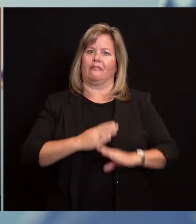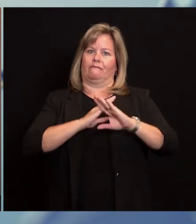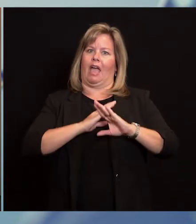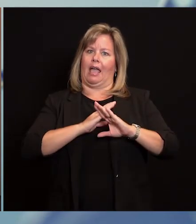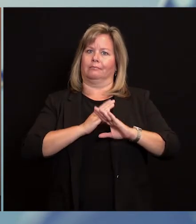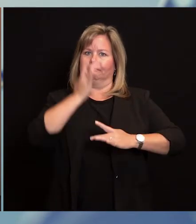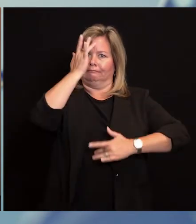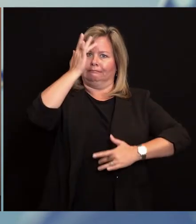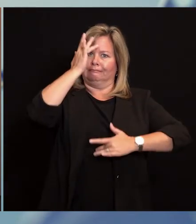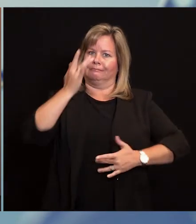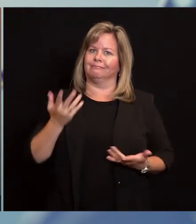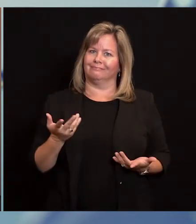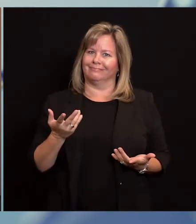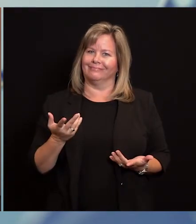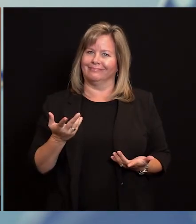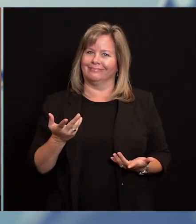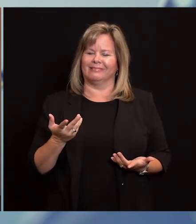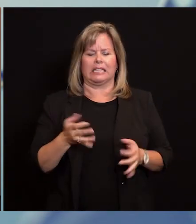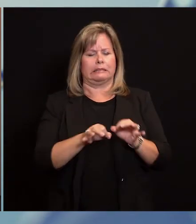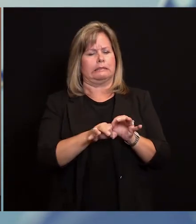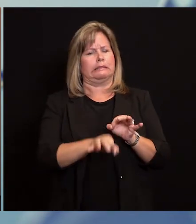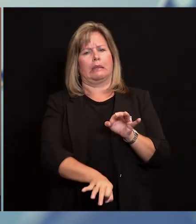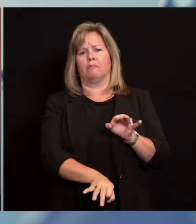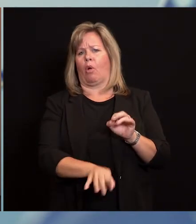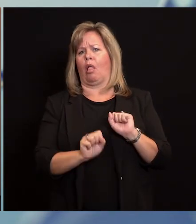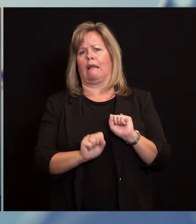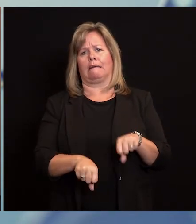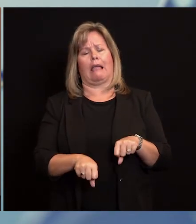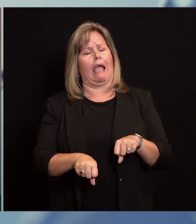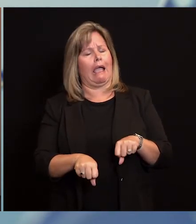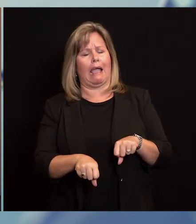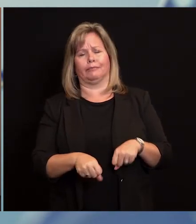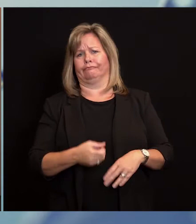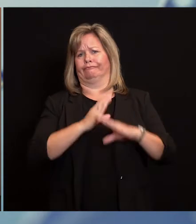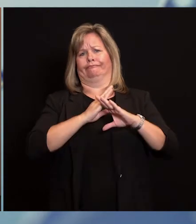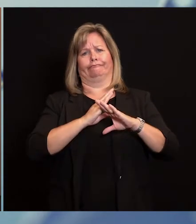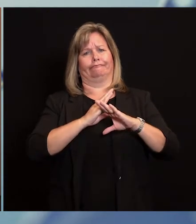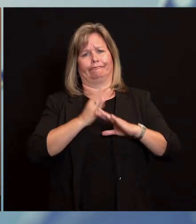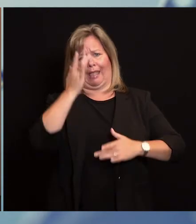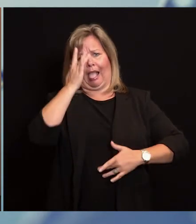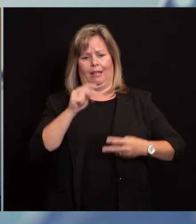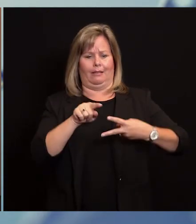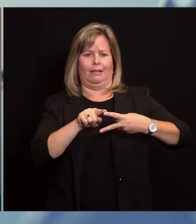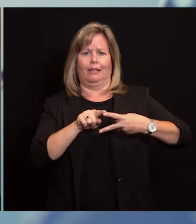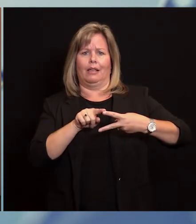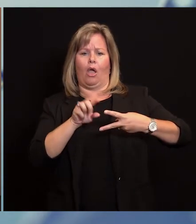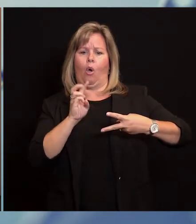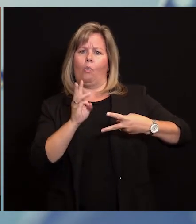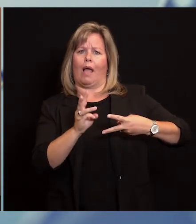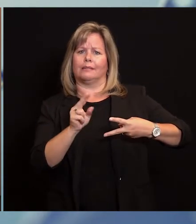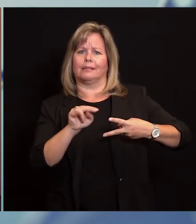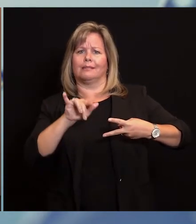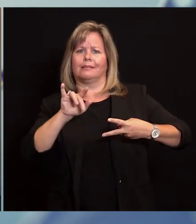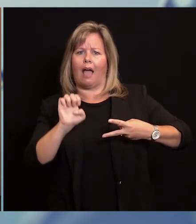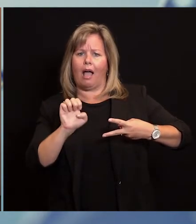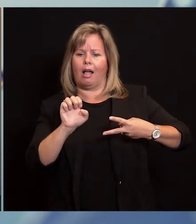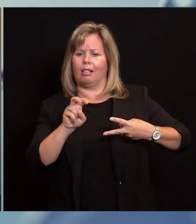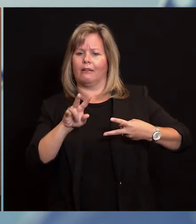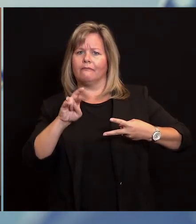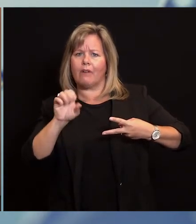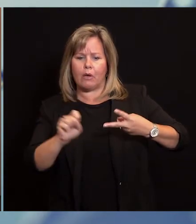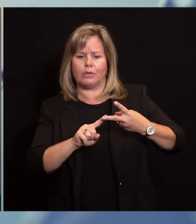can do some pretty simple things in order to reduce our risk of getting West Nile virus or triple E. And it can be as simple